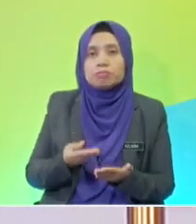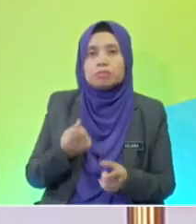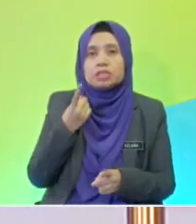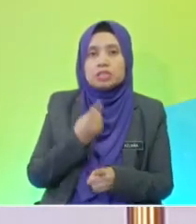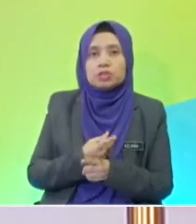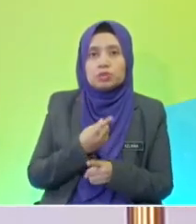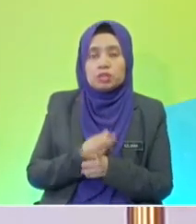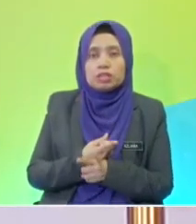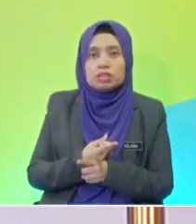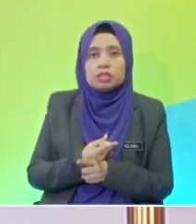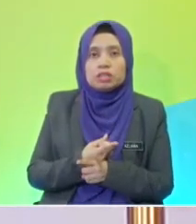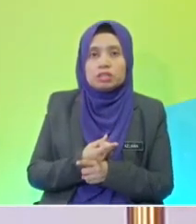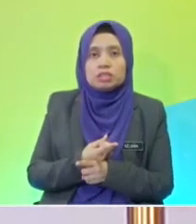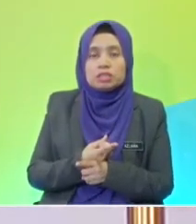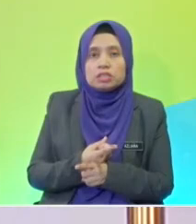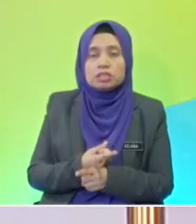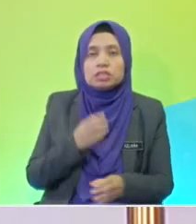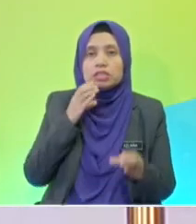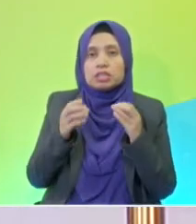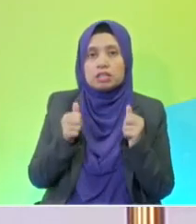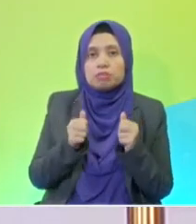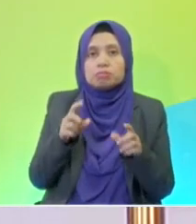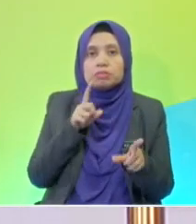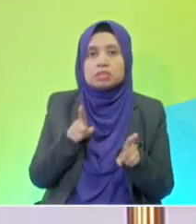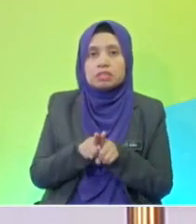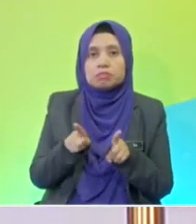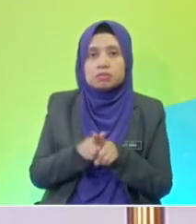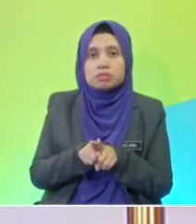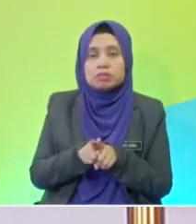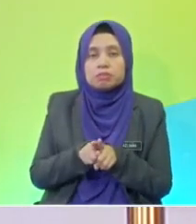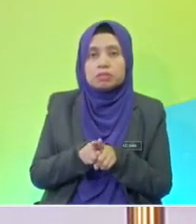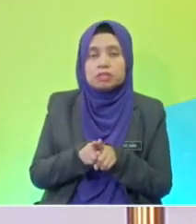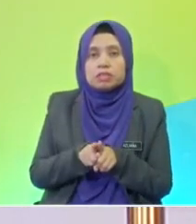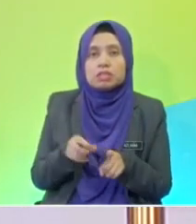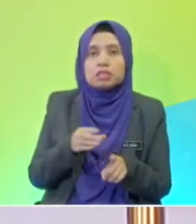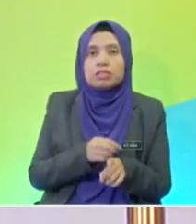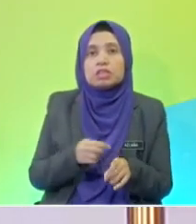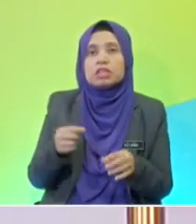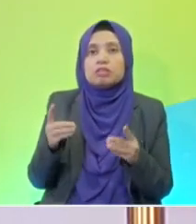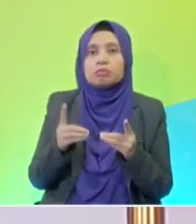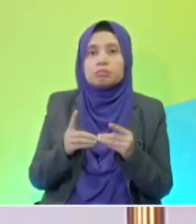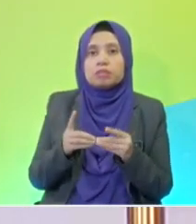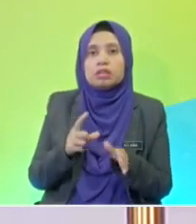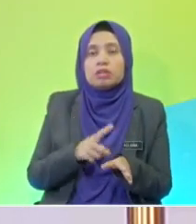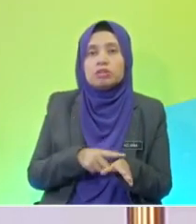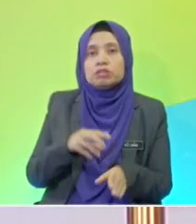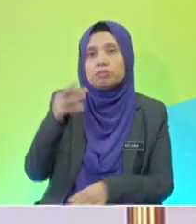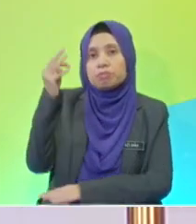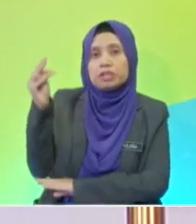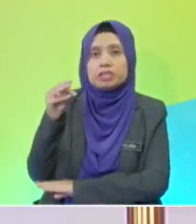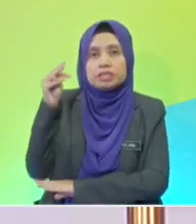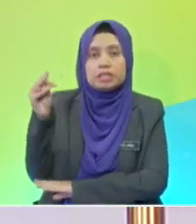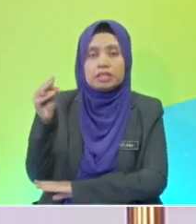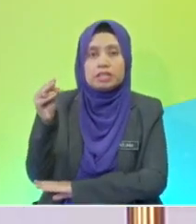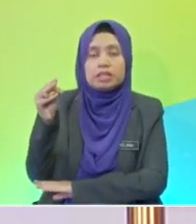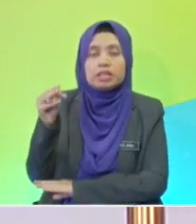in pairs and they will talk together and find out 2 things, and the homework will be on Monday. You're right. And they'll actually